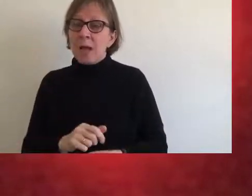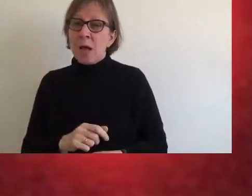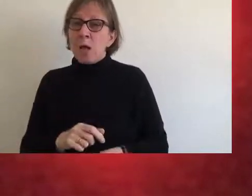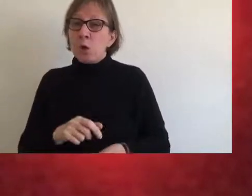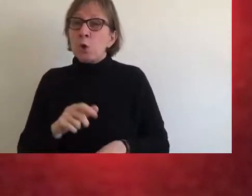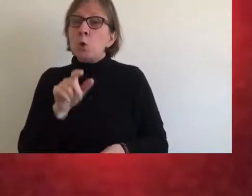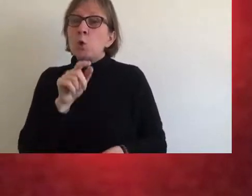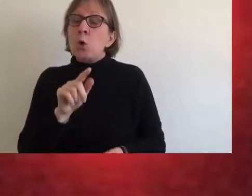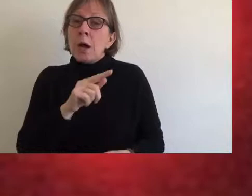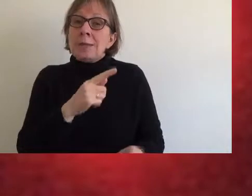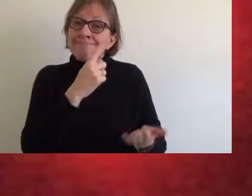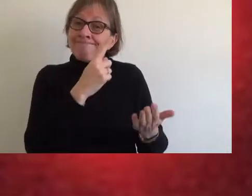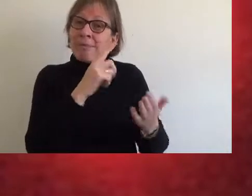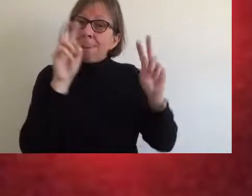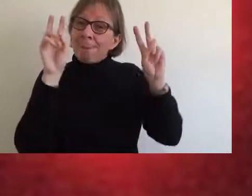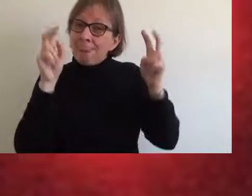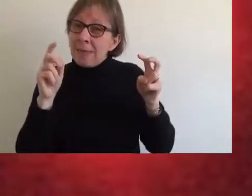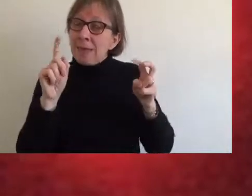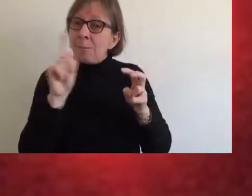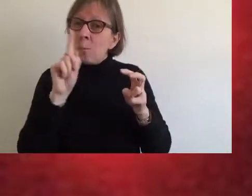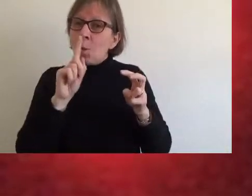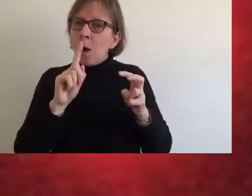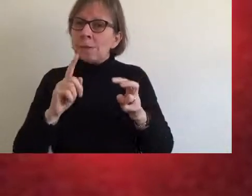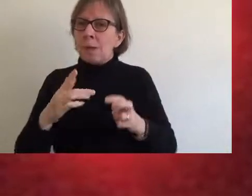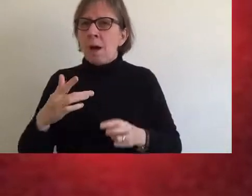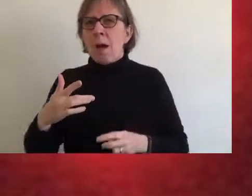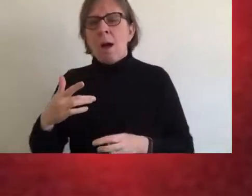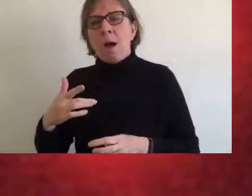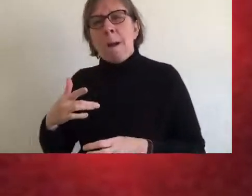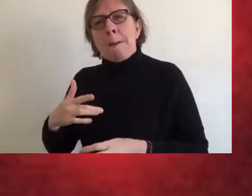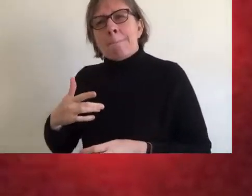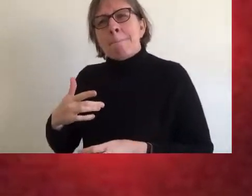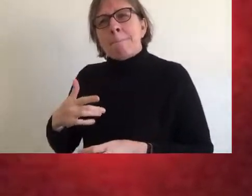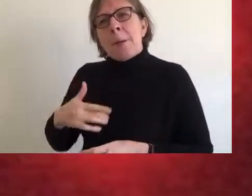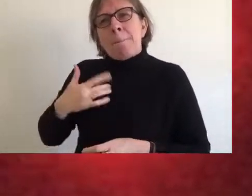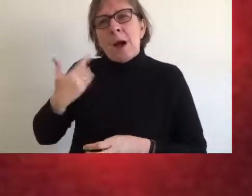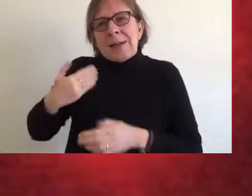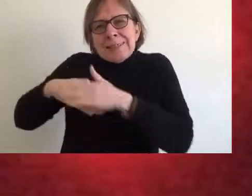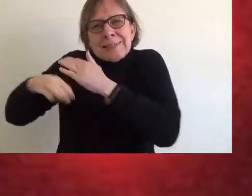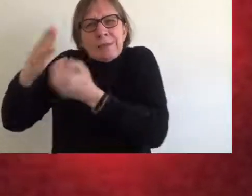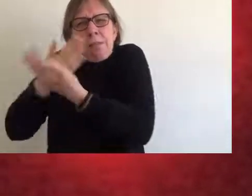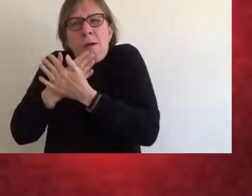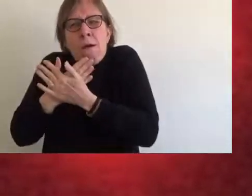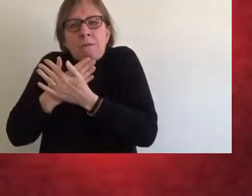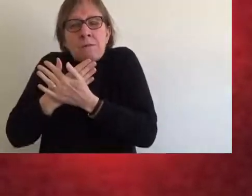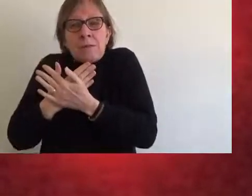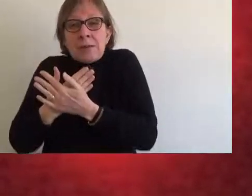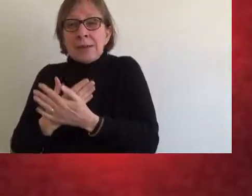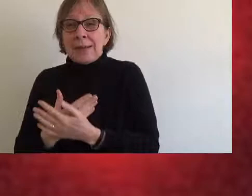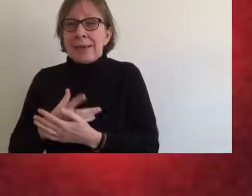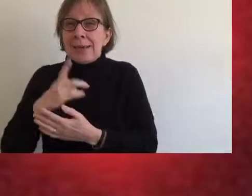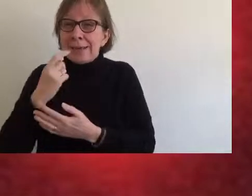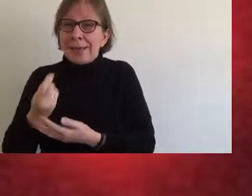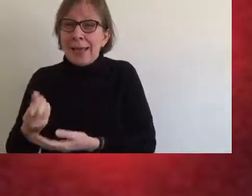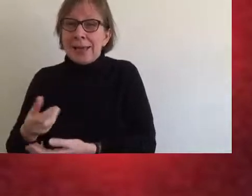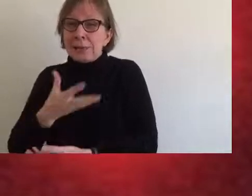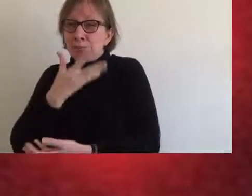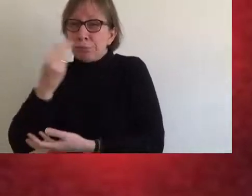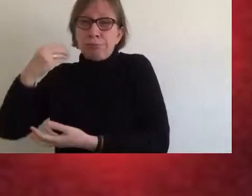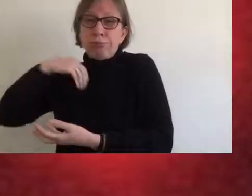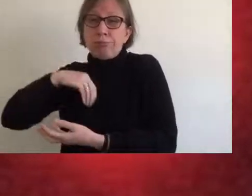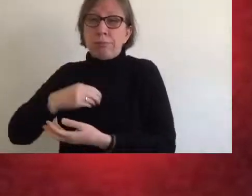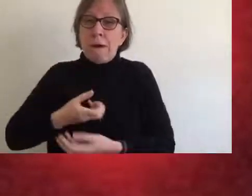in Switzerland, is Abide in My Love and You Shall Bear Much Fruit. It is the great desire of